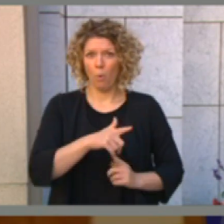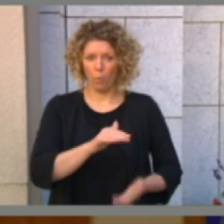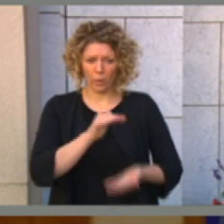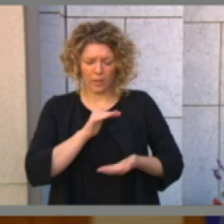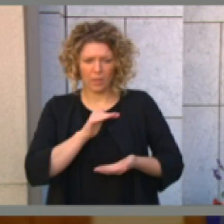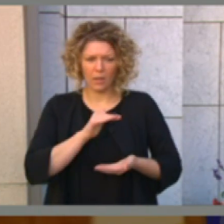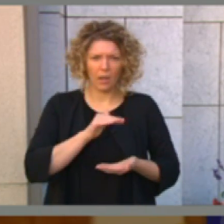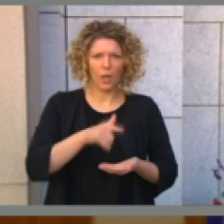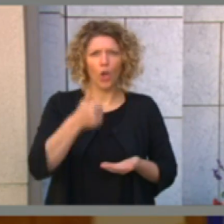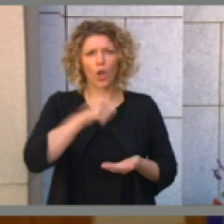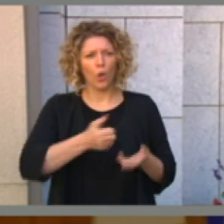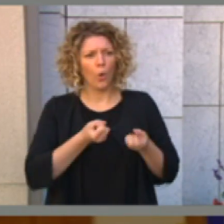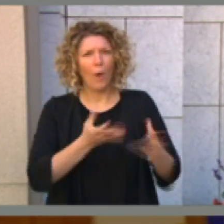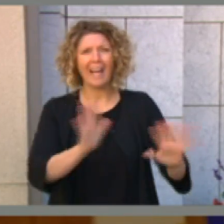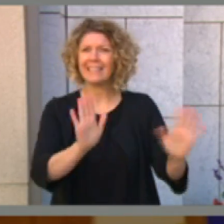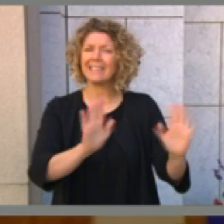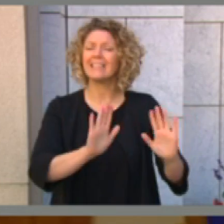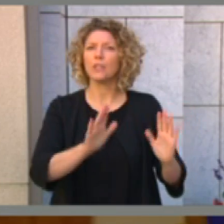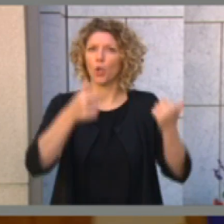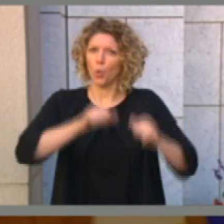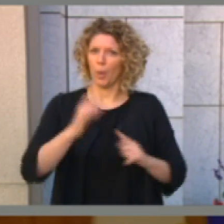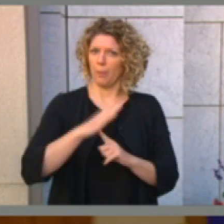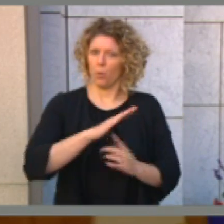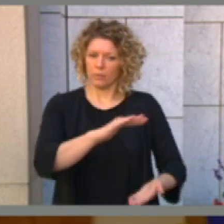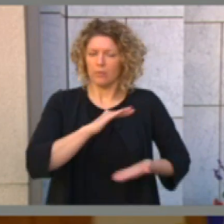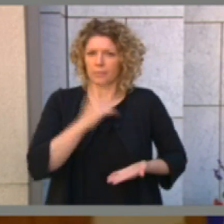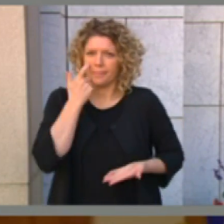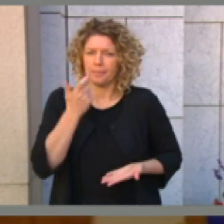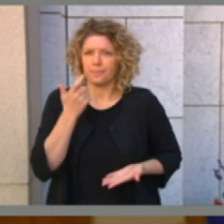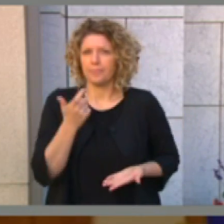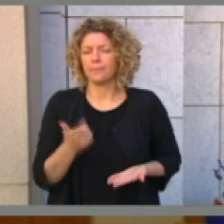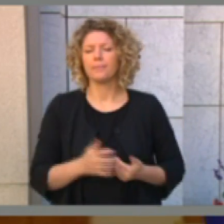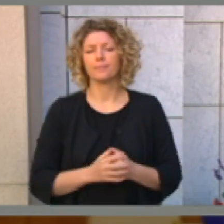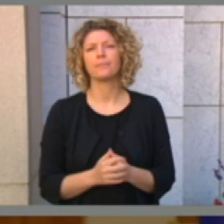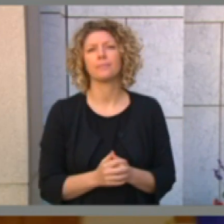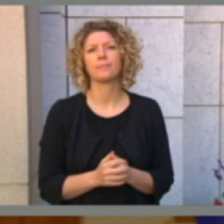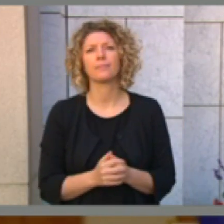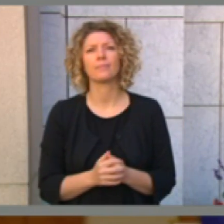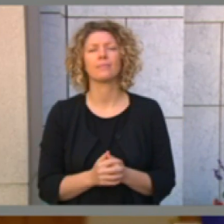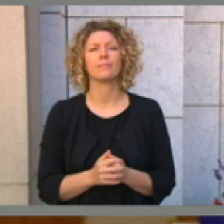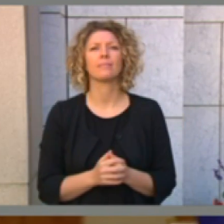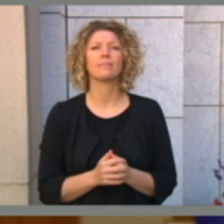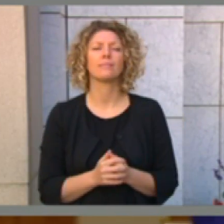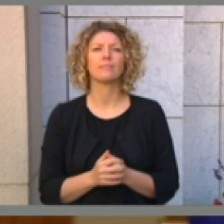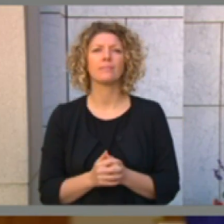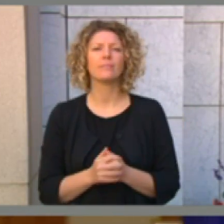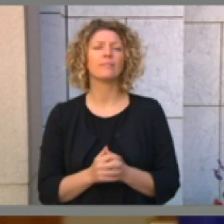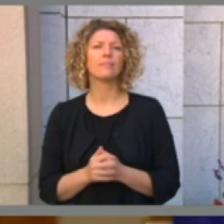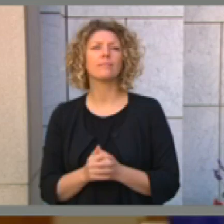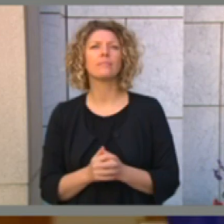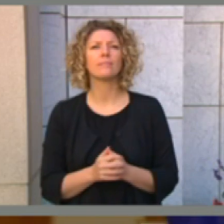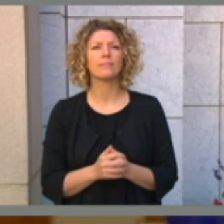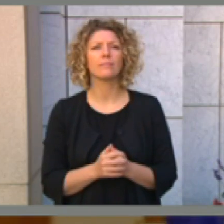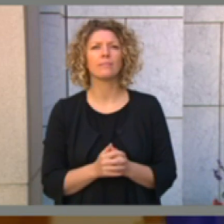used where it's unnecessary to use them. And I would encourage people to continue to follow that practices. Finally, you'll be pleased to know there's a